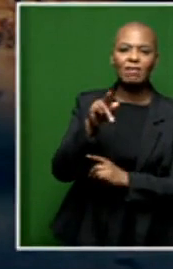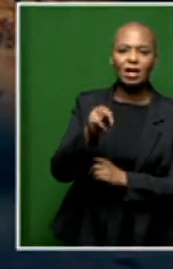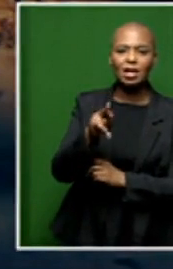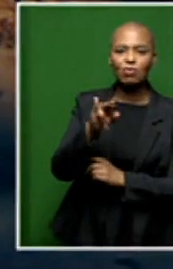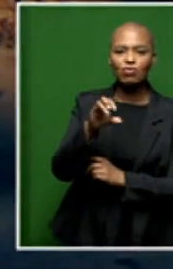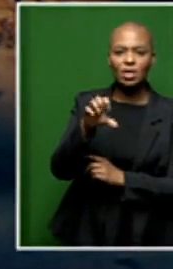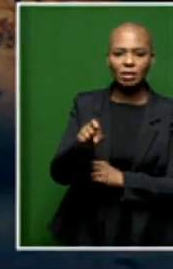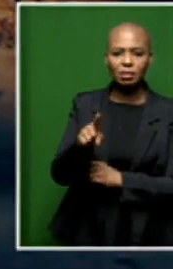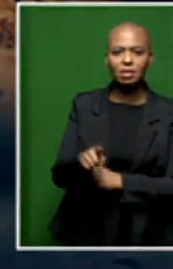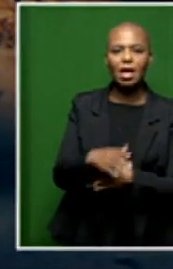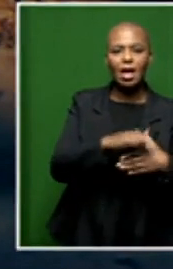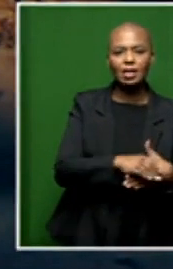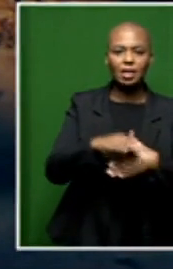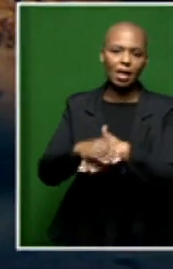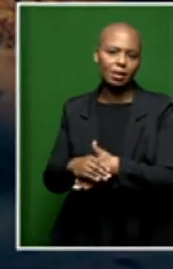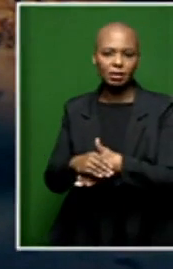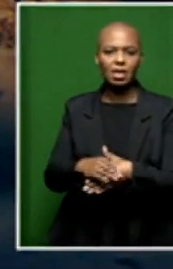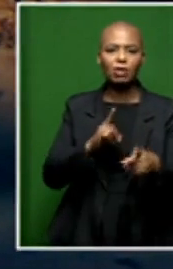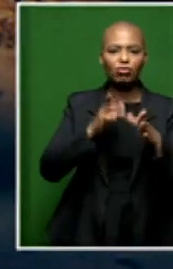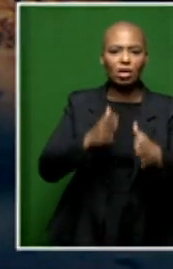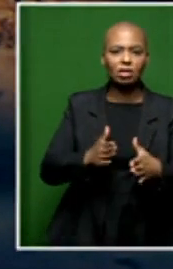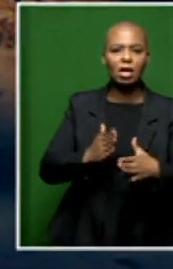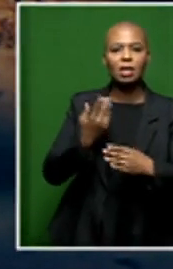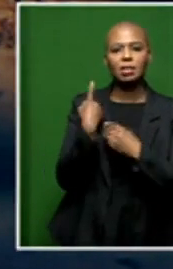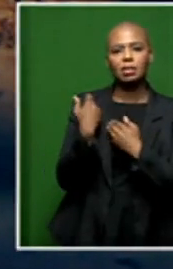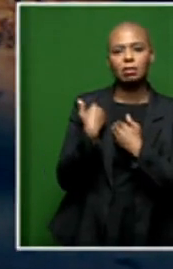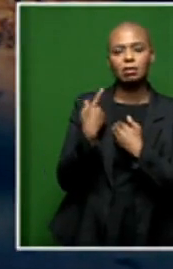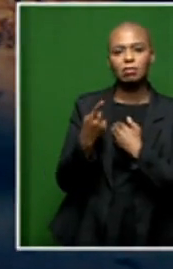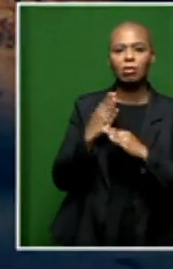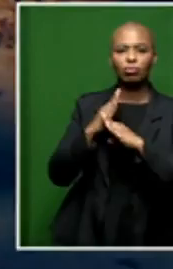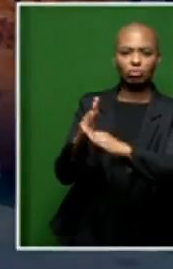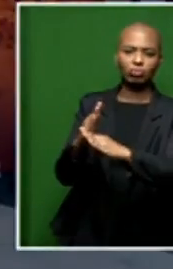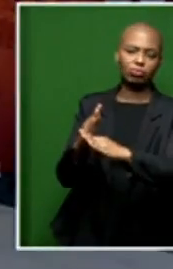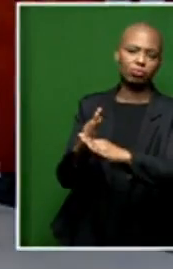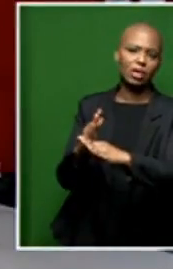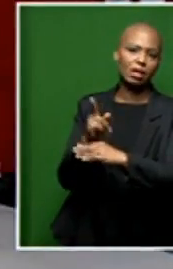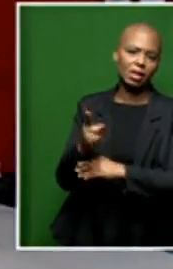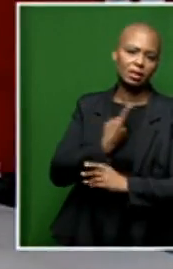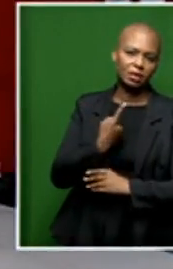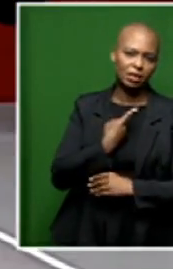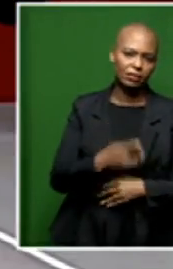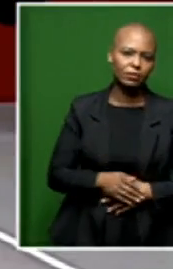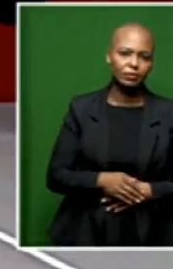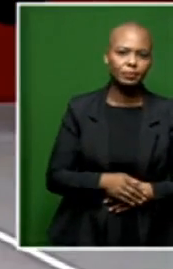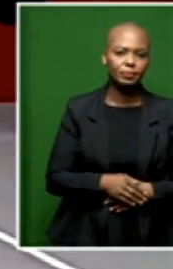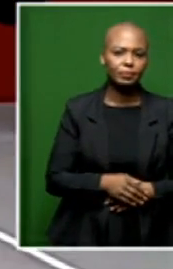a hand-to-hand combat instructor who owns and runs her self-defense gym, Storm Combat in Northriding.